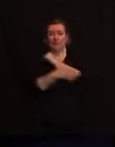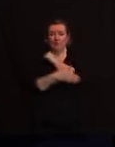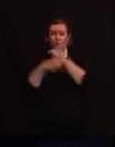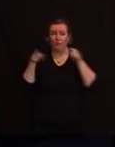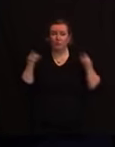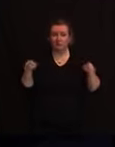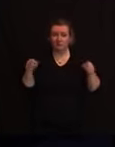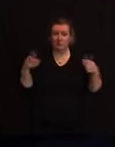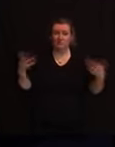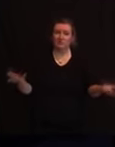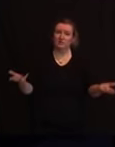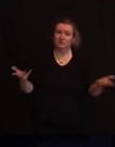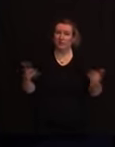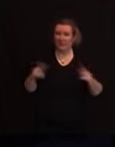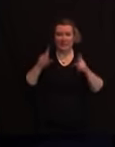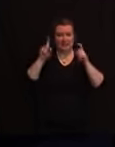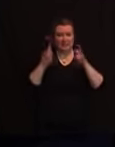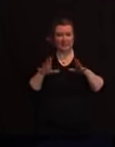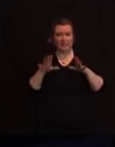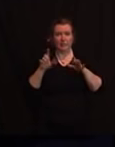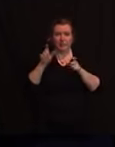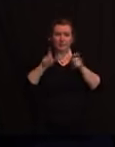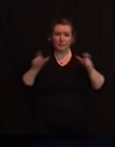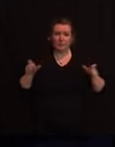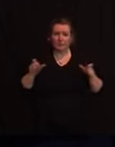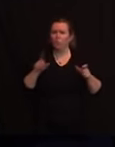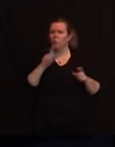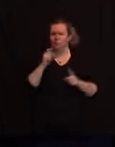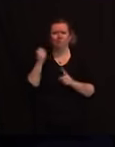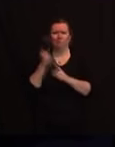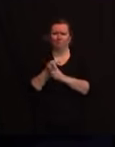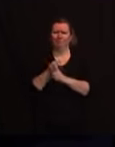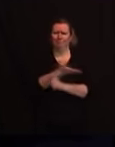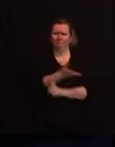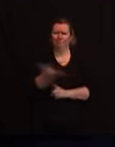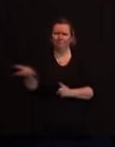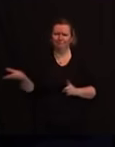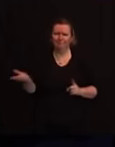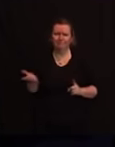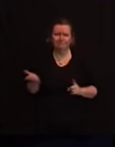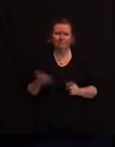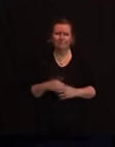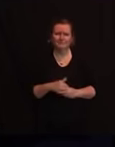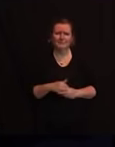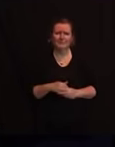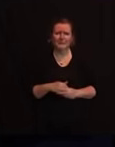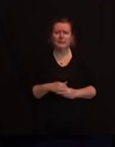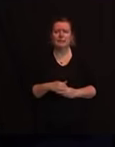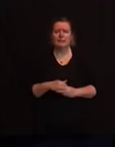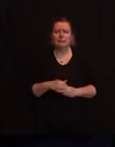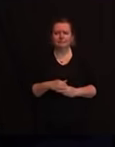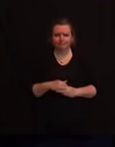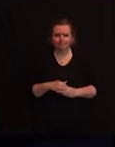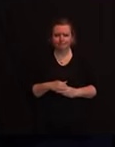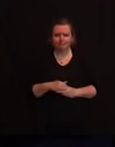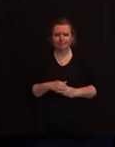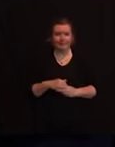to a test, the greatest test that we have faced with regards to everyone in this country facing it